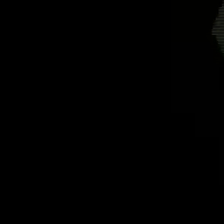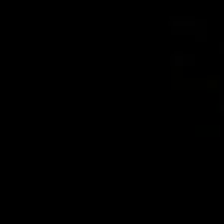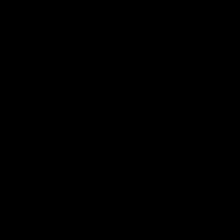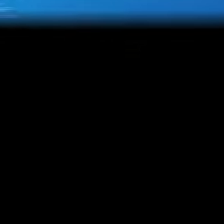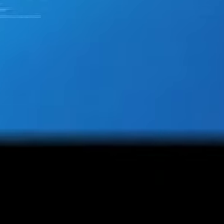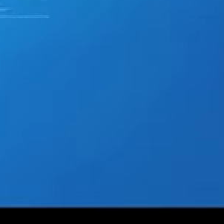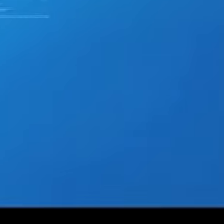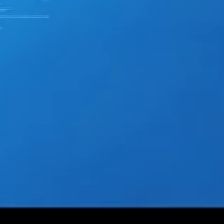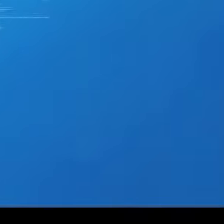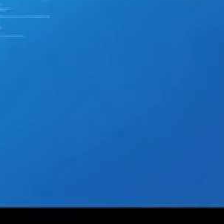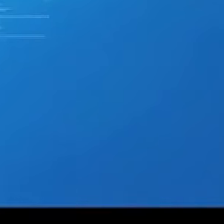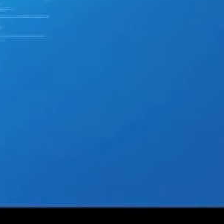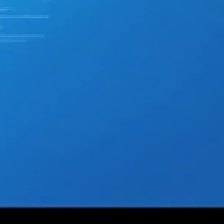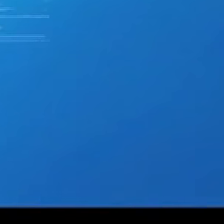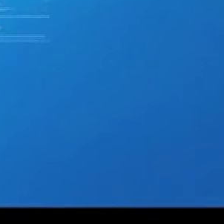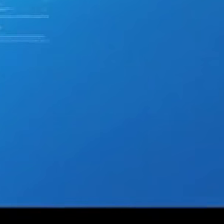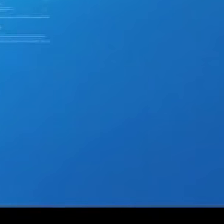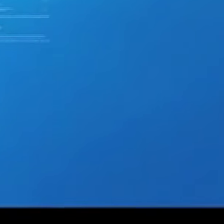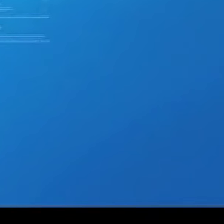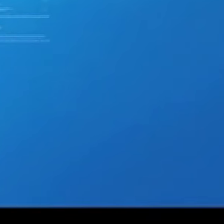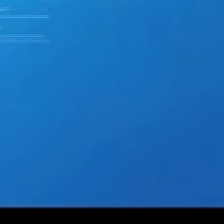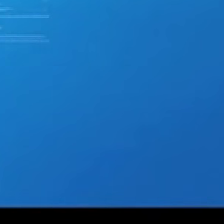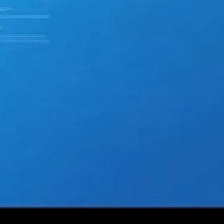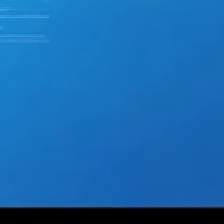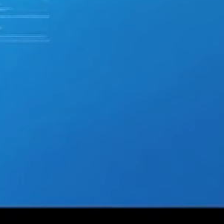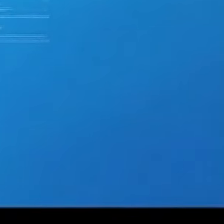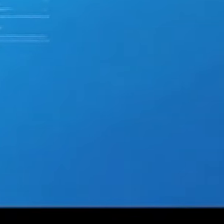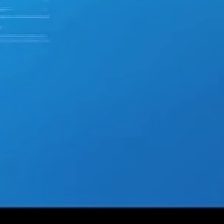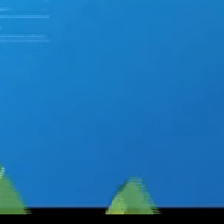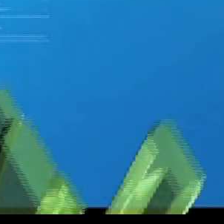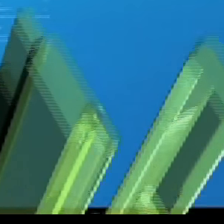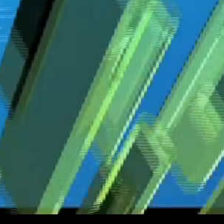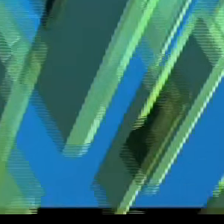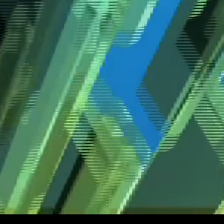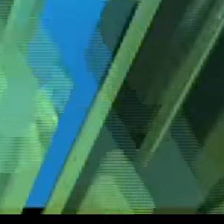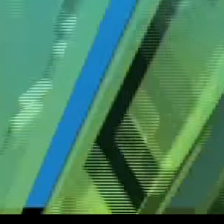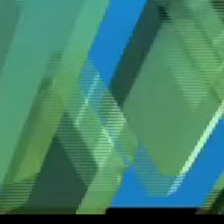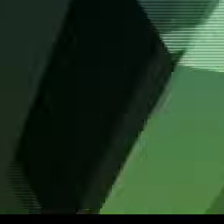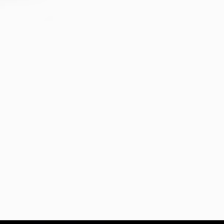ZNS Network presents The Bahamas Tonight.